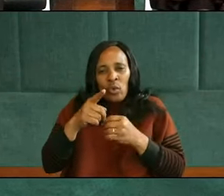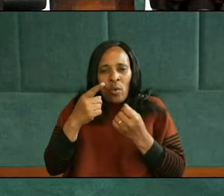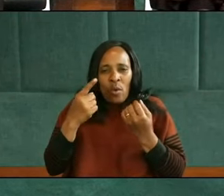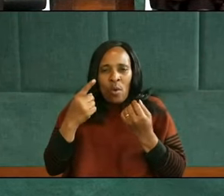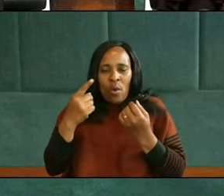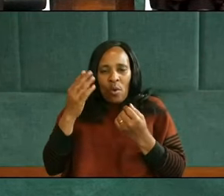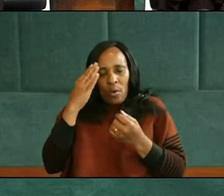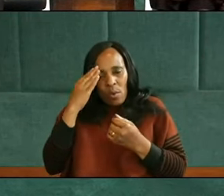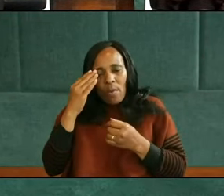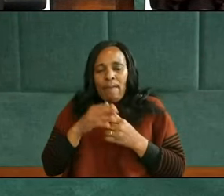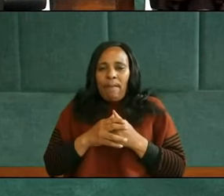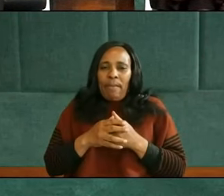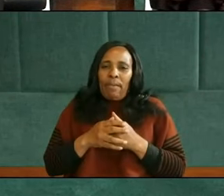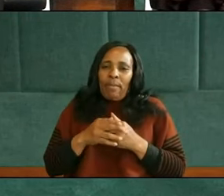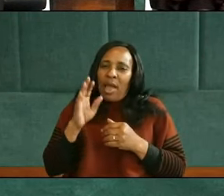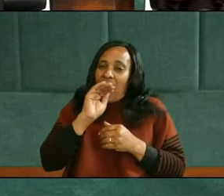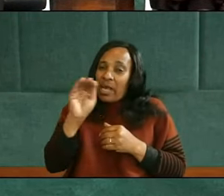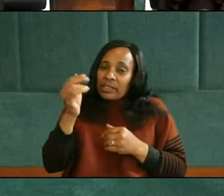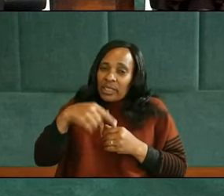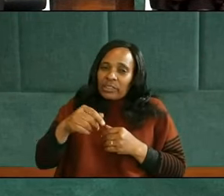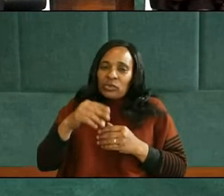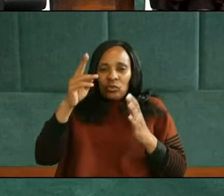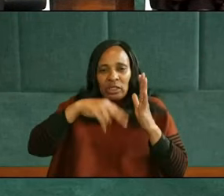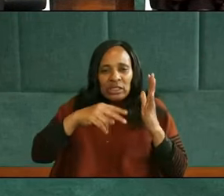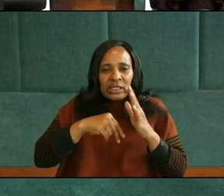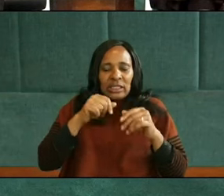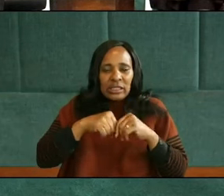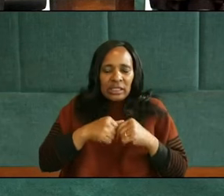us to read these passages and